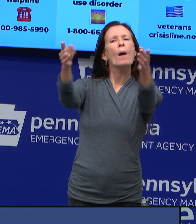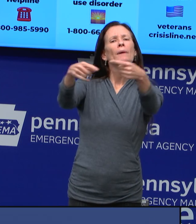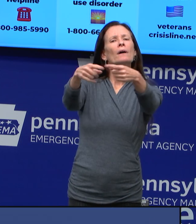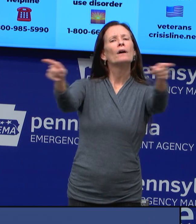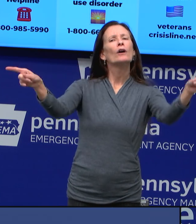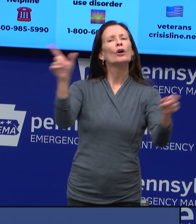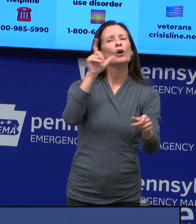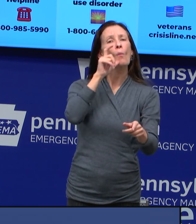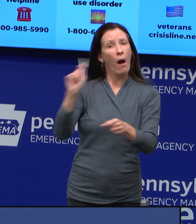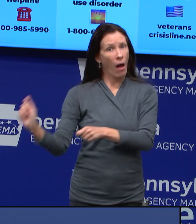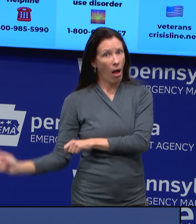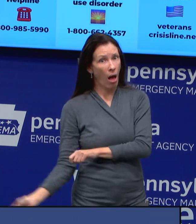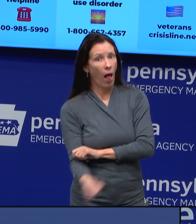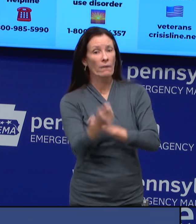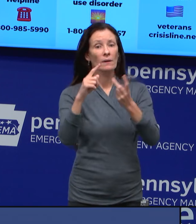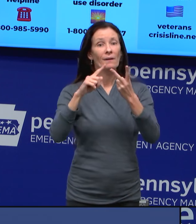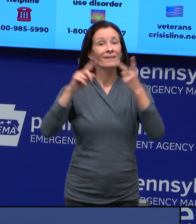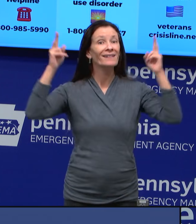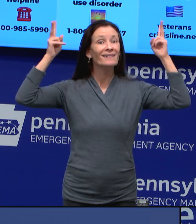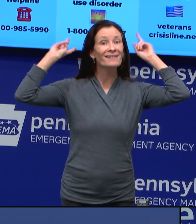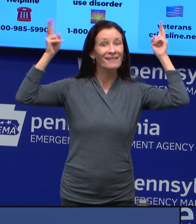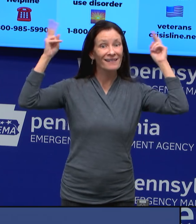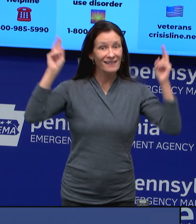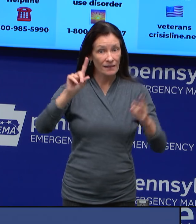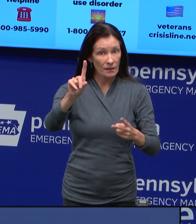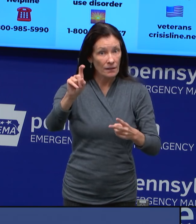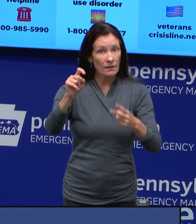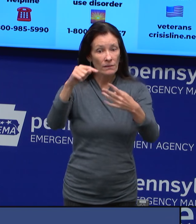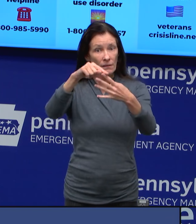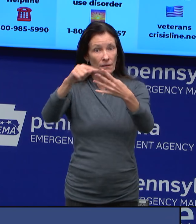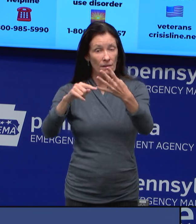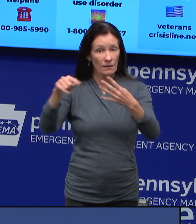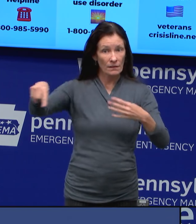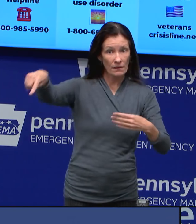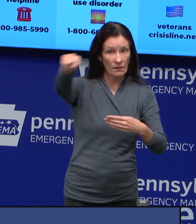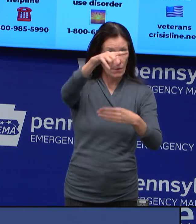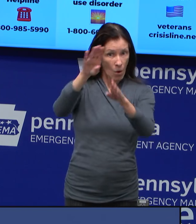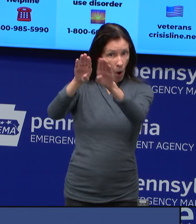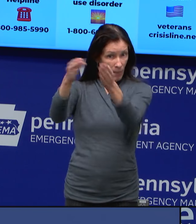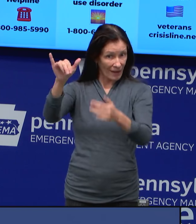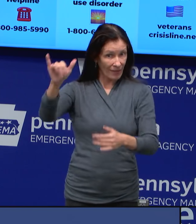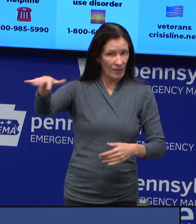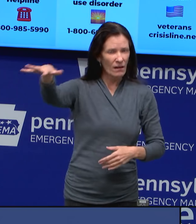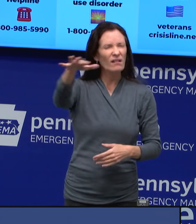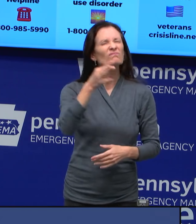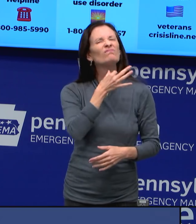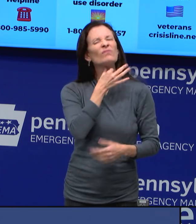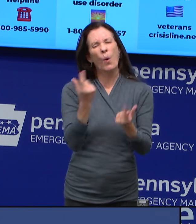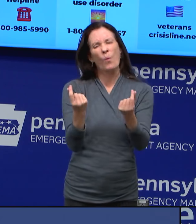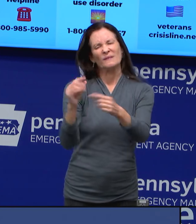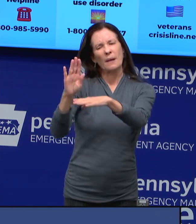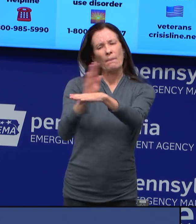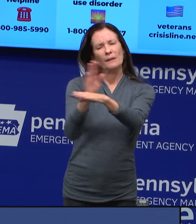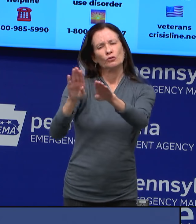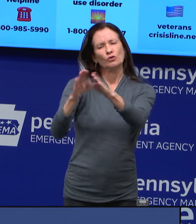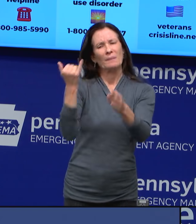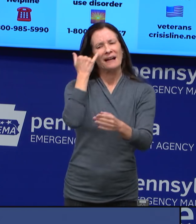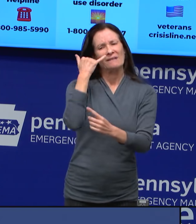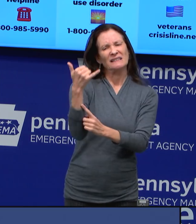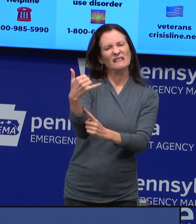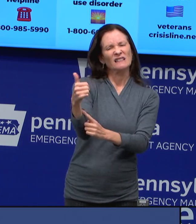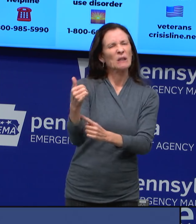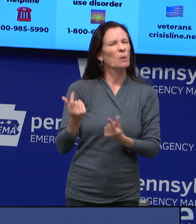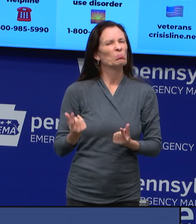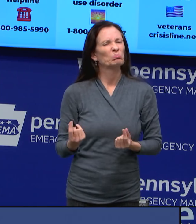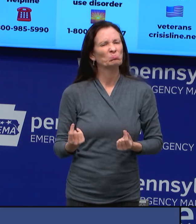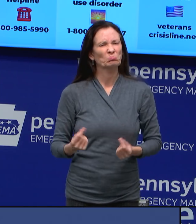meet the DCED parameters as essential. So, yes, many businesses will be able to open, but some businesses